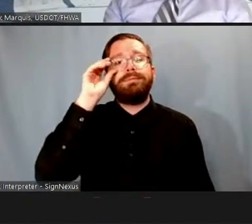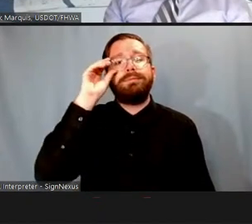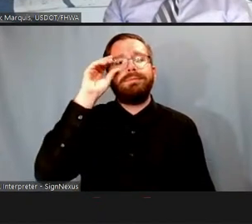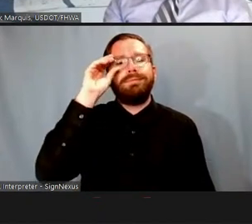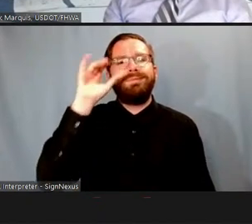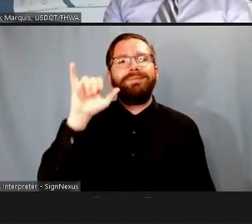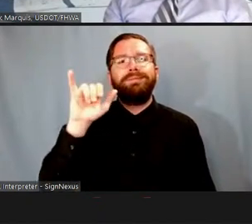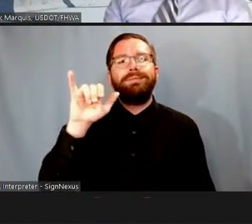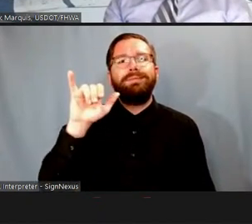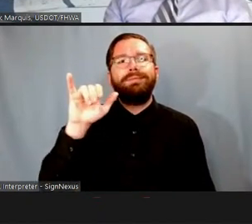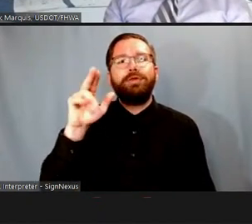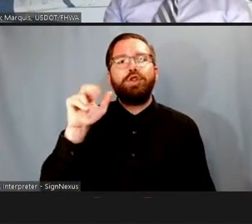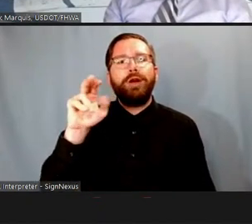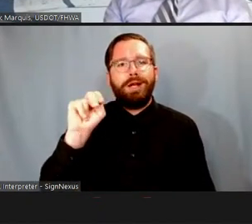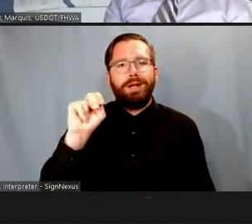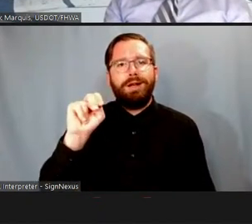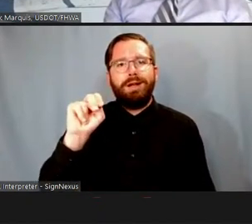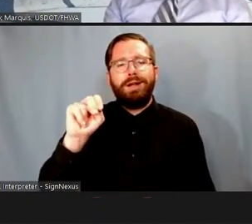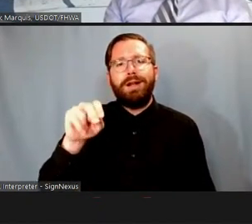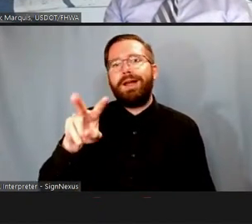jan gershkovic